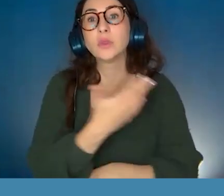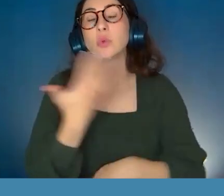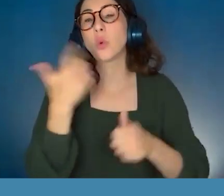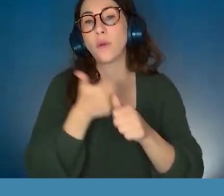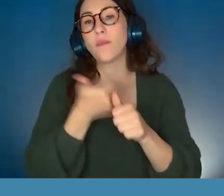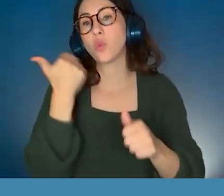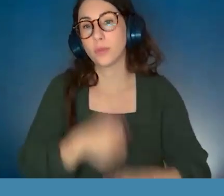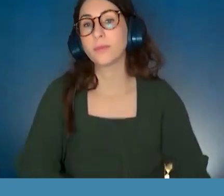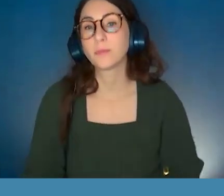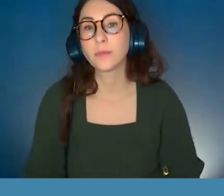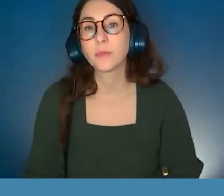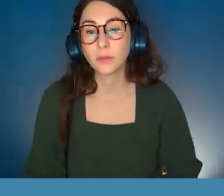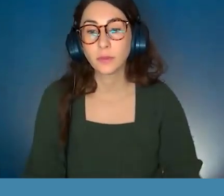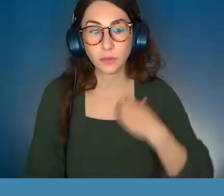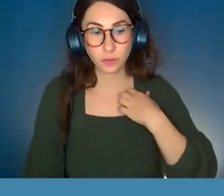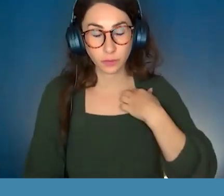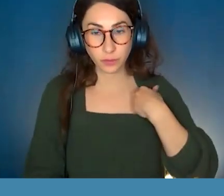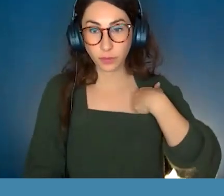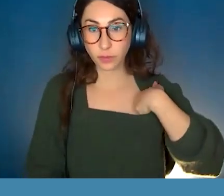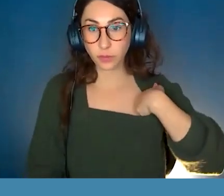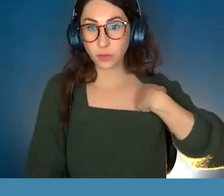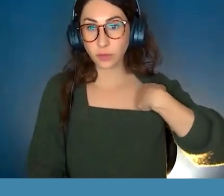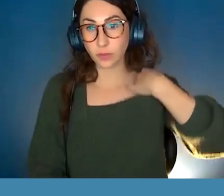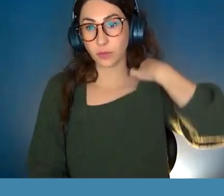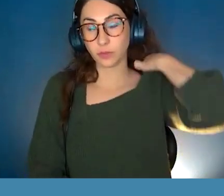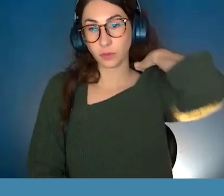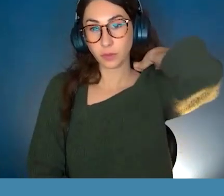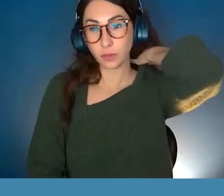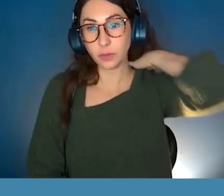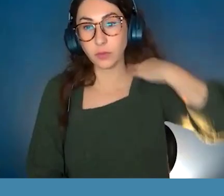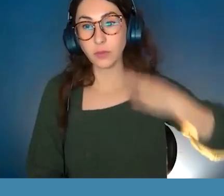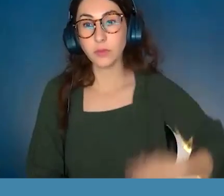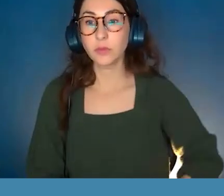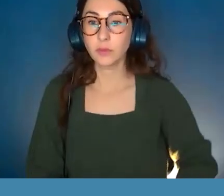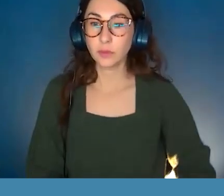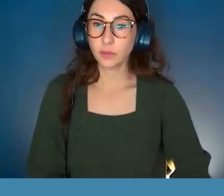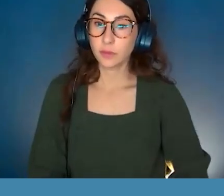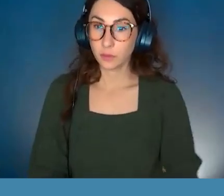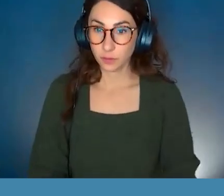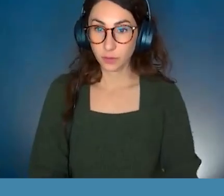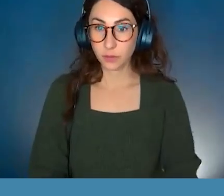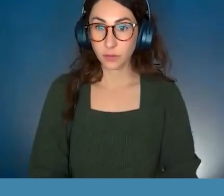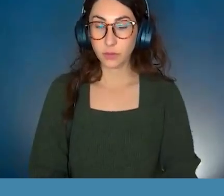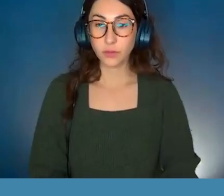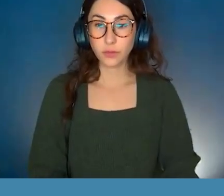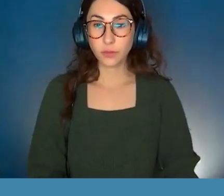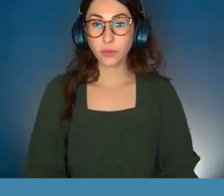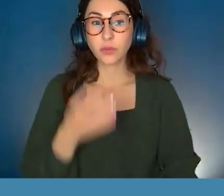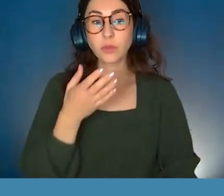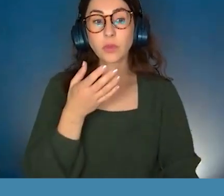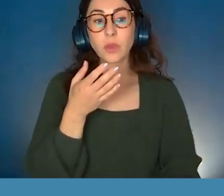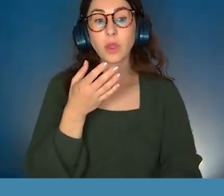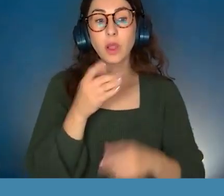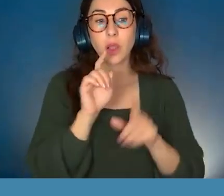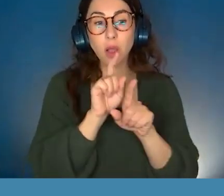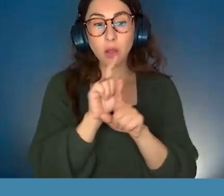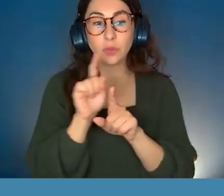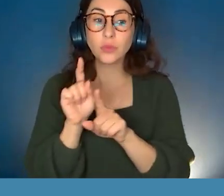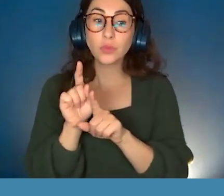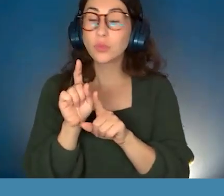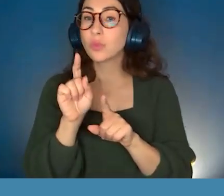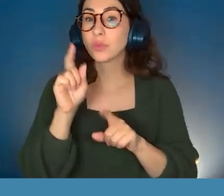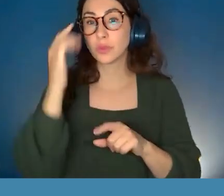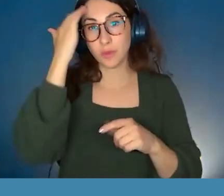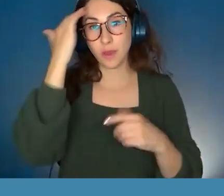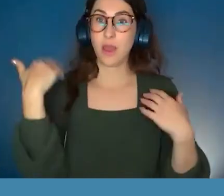unnecessary arrest or hospitalization. They're also meant to ensure that mental health crises are addressed by mental health